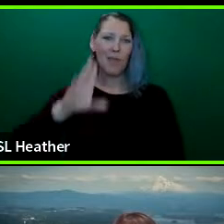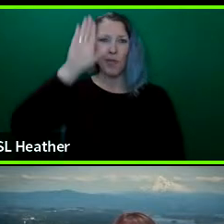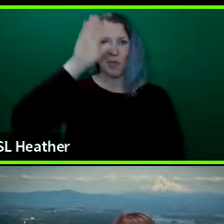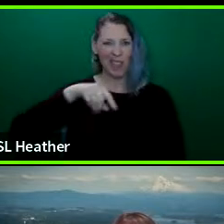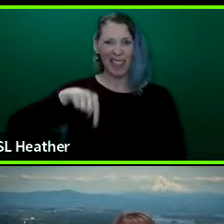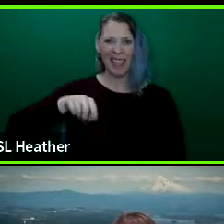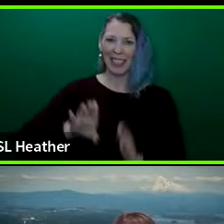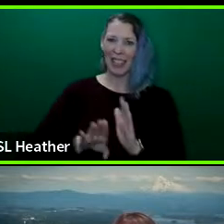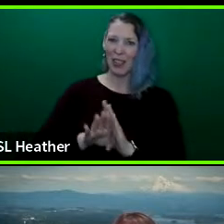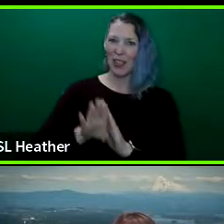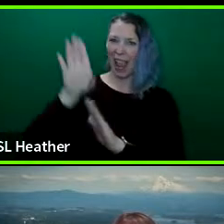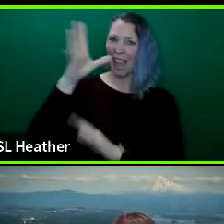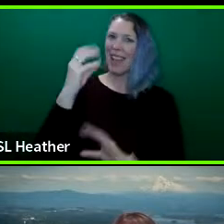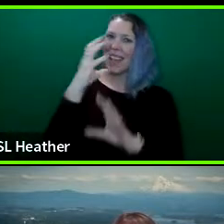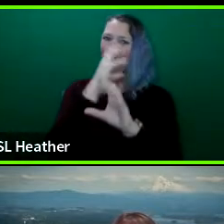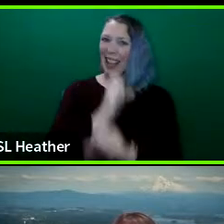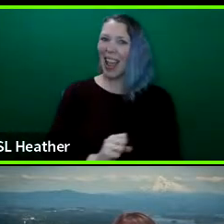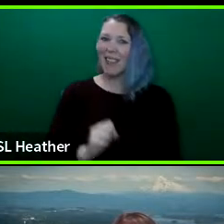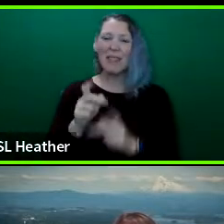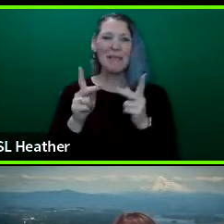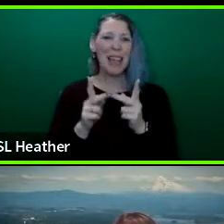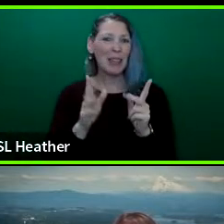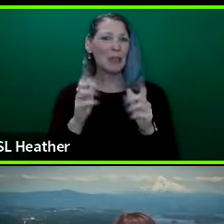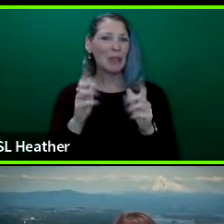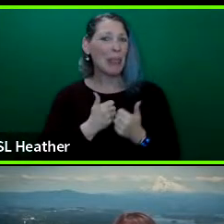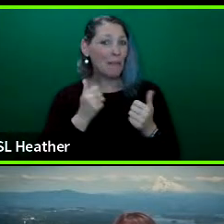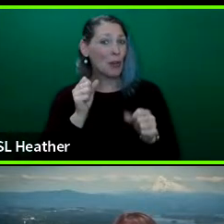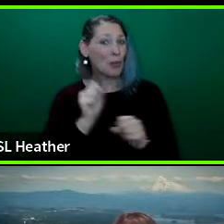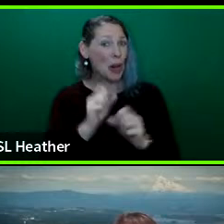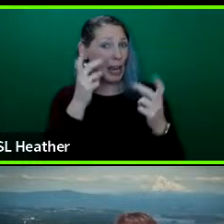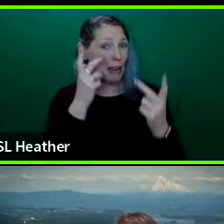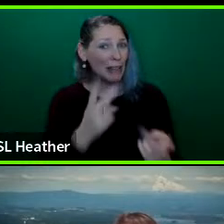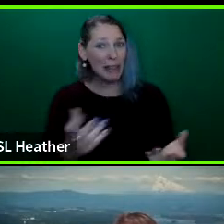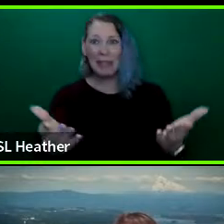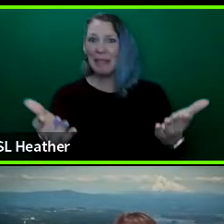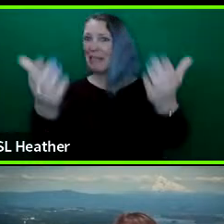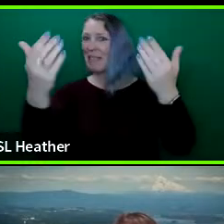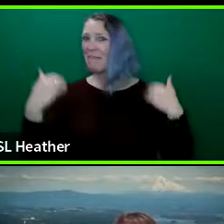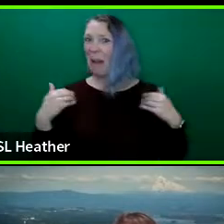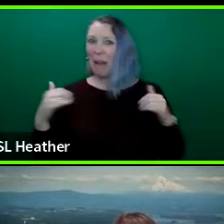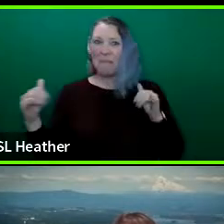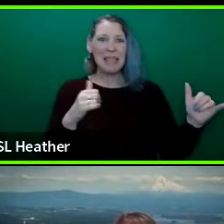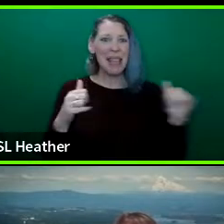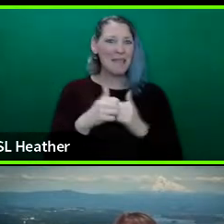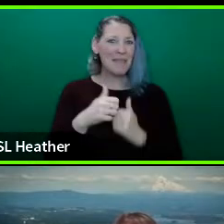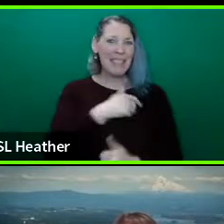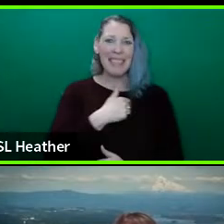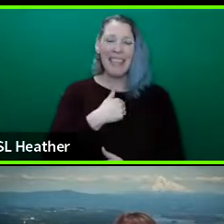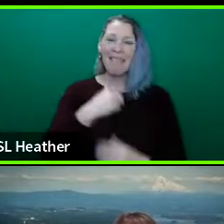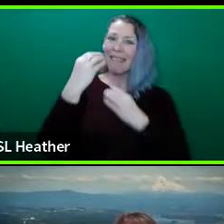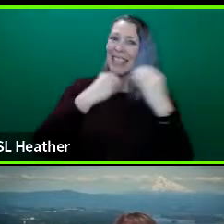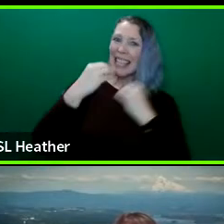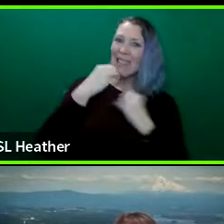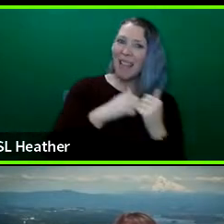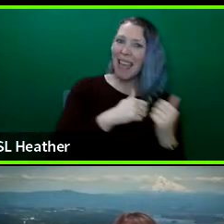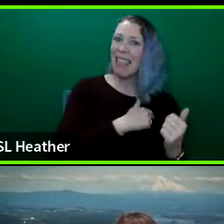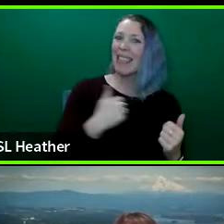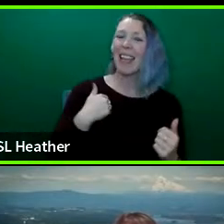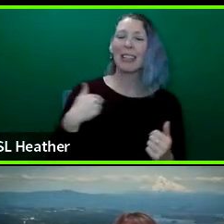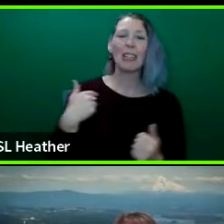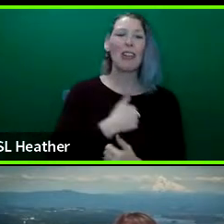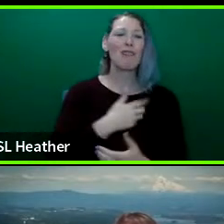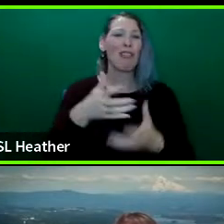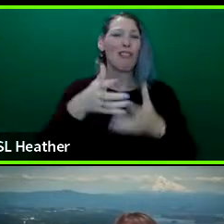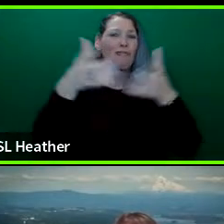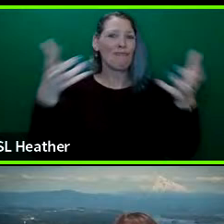and attractive place to live, work, and visit. So come on over and play with us, eat dinner with us. We're all part of a